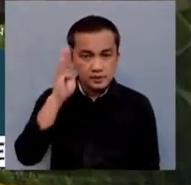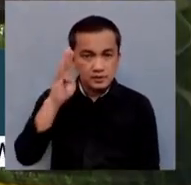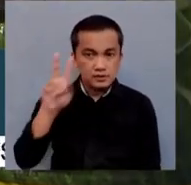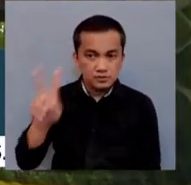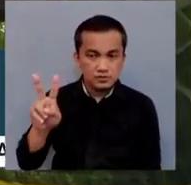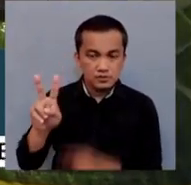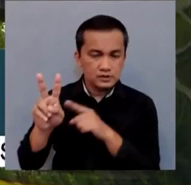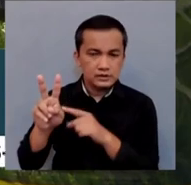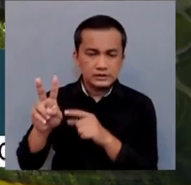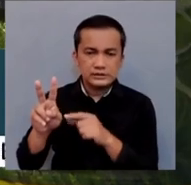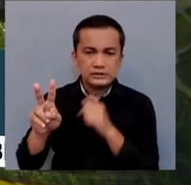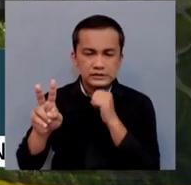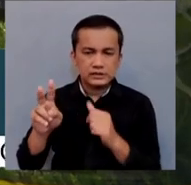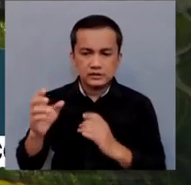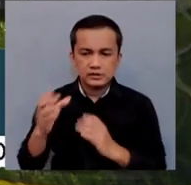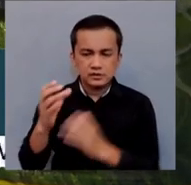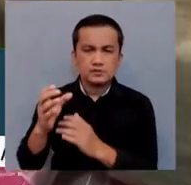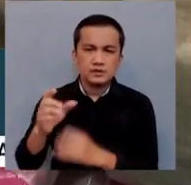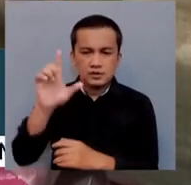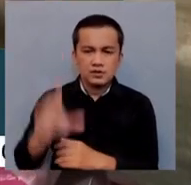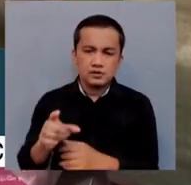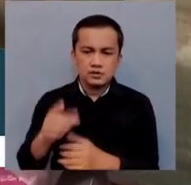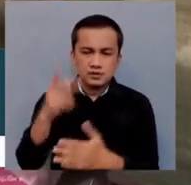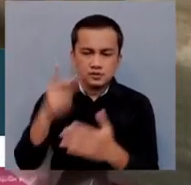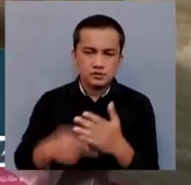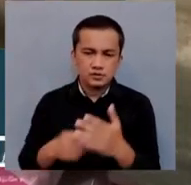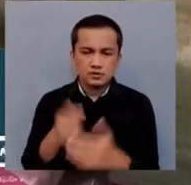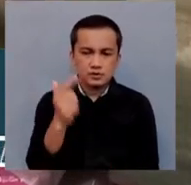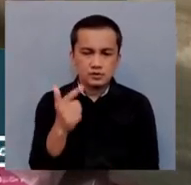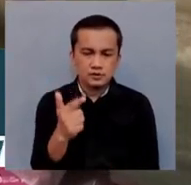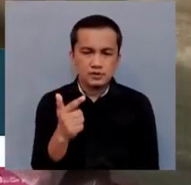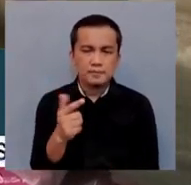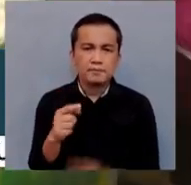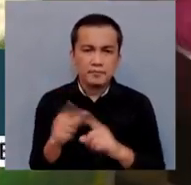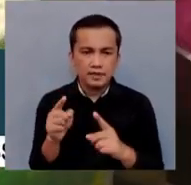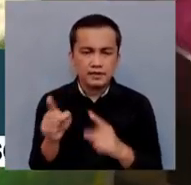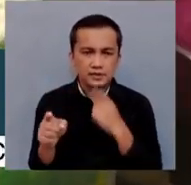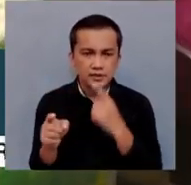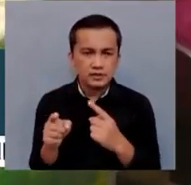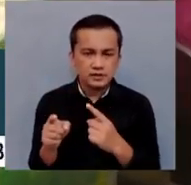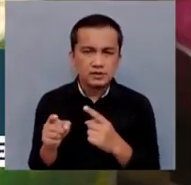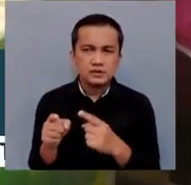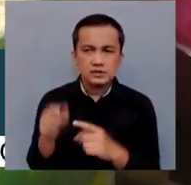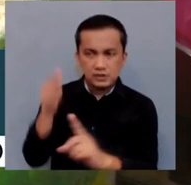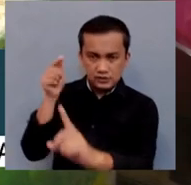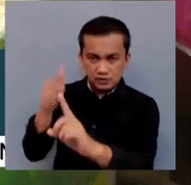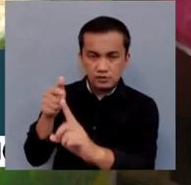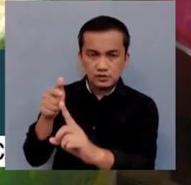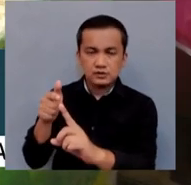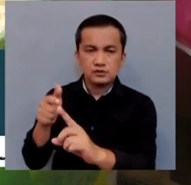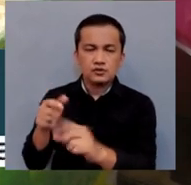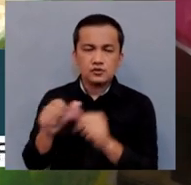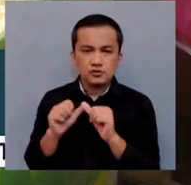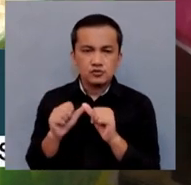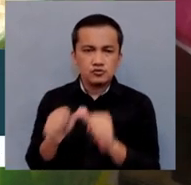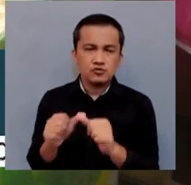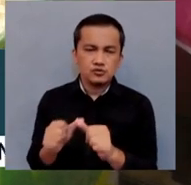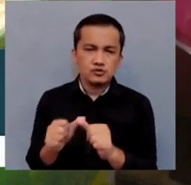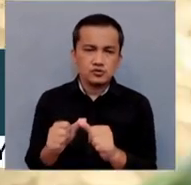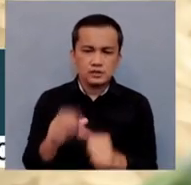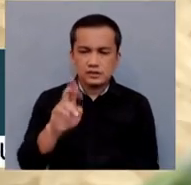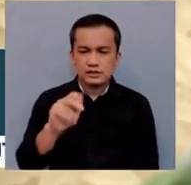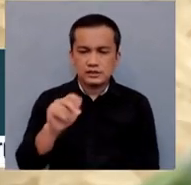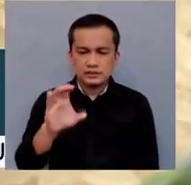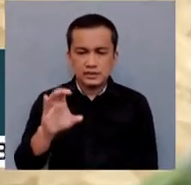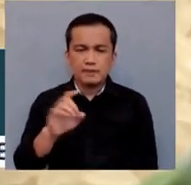did not commit to lower prices to 20 pesos. Rather, this is an aspiration and that he continues to be realistic about